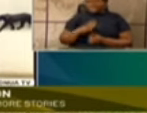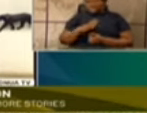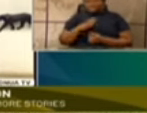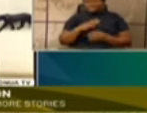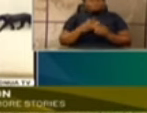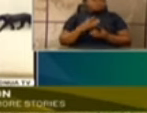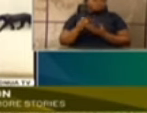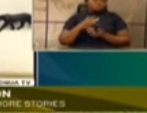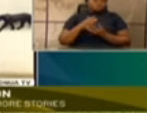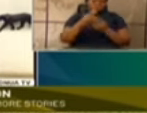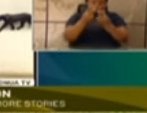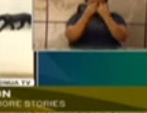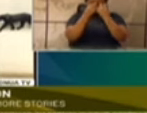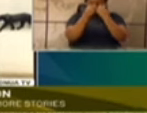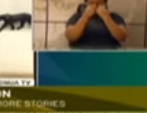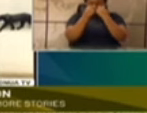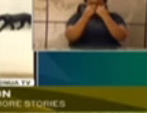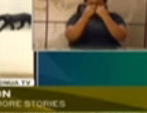Watch this.